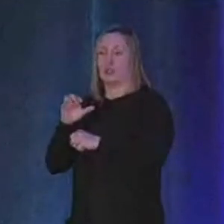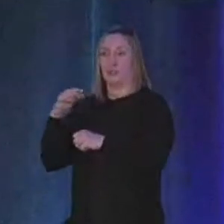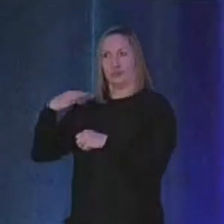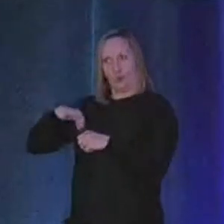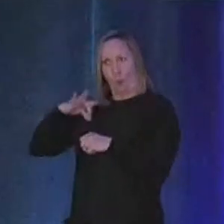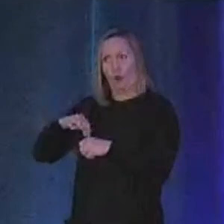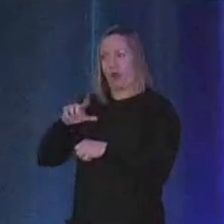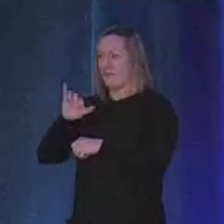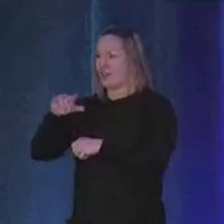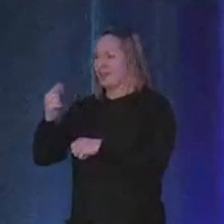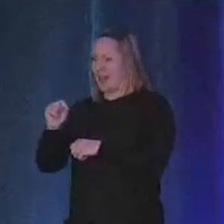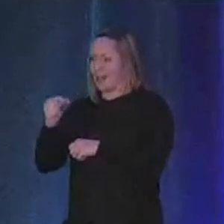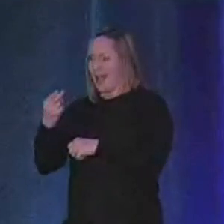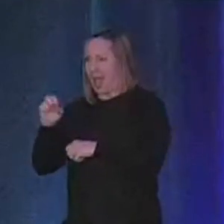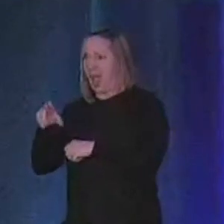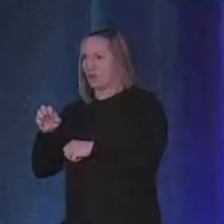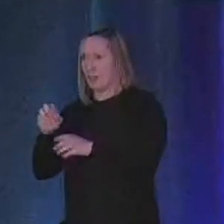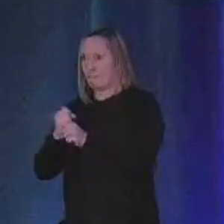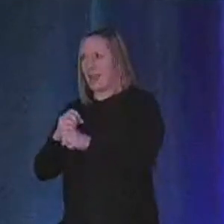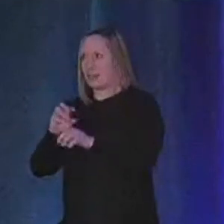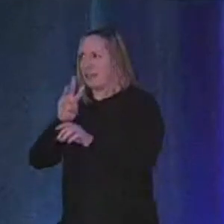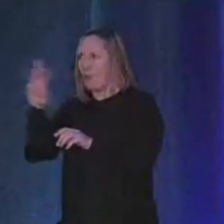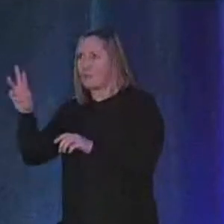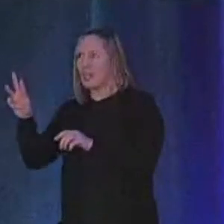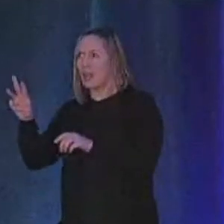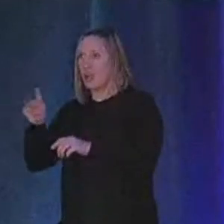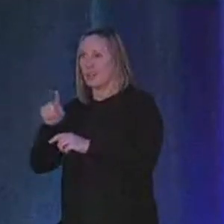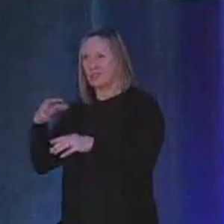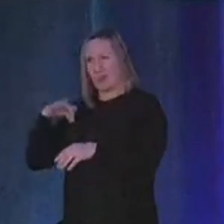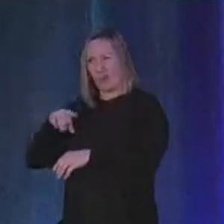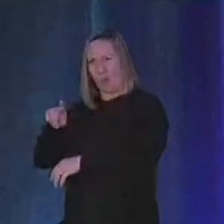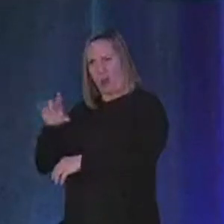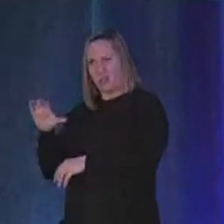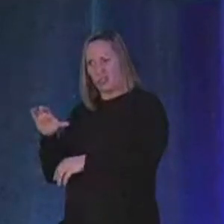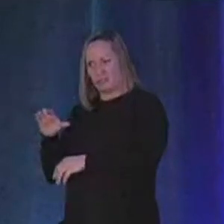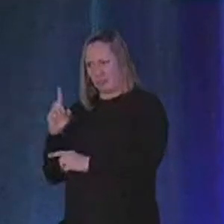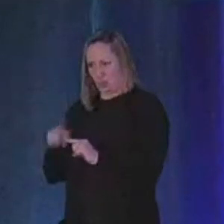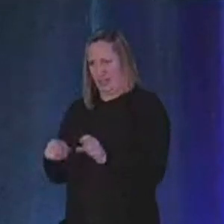unusable. You couldn't click anything, you couldn't see anything. It's like really slow.